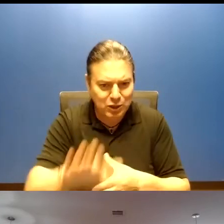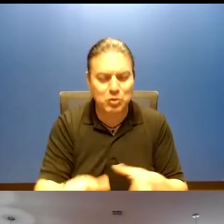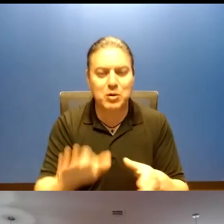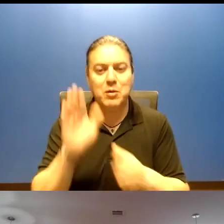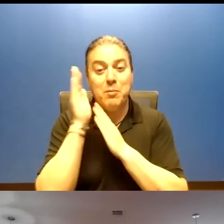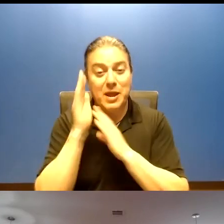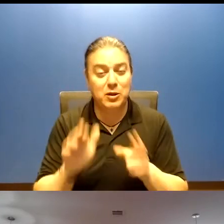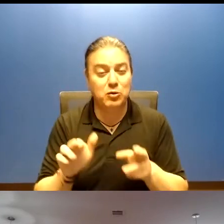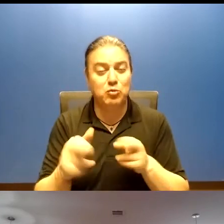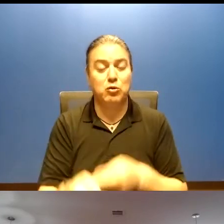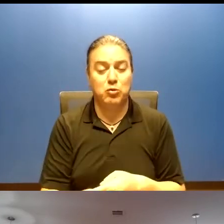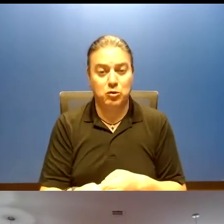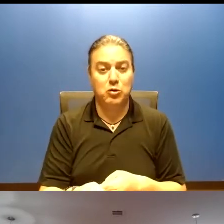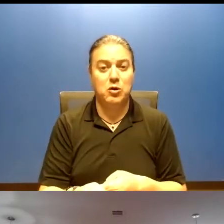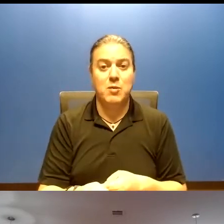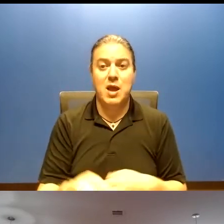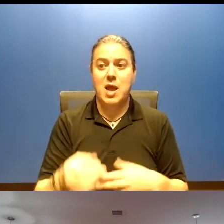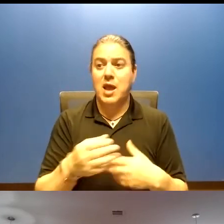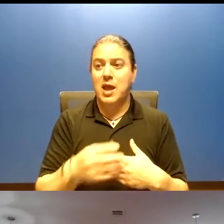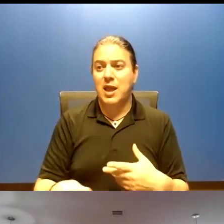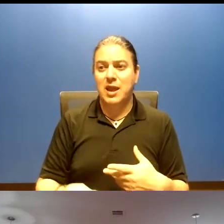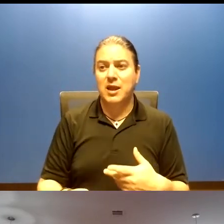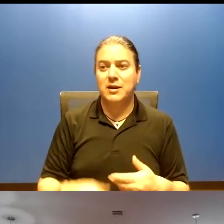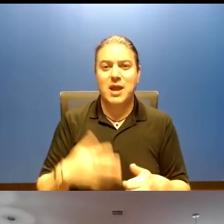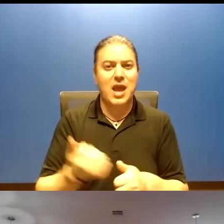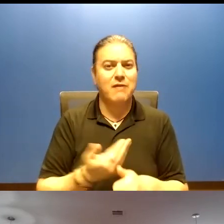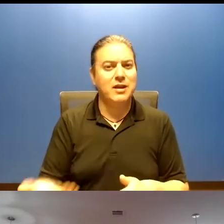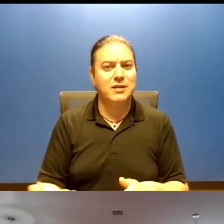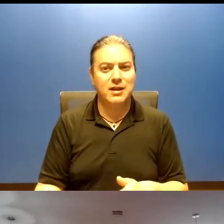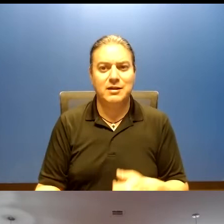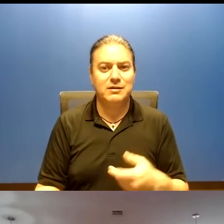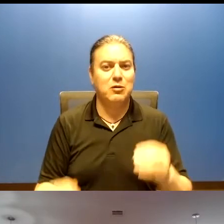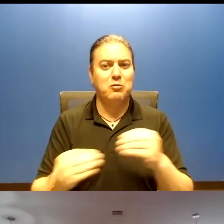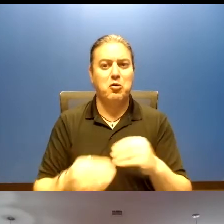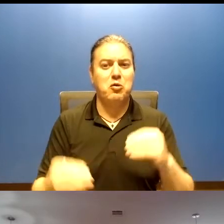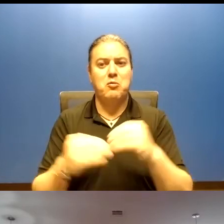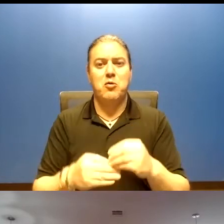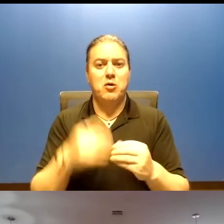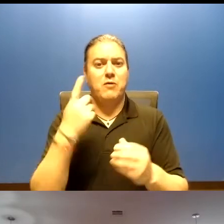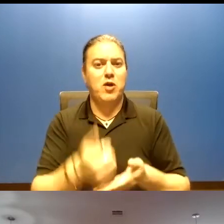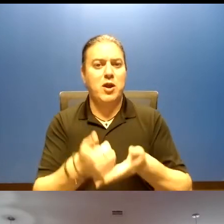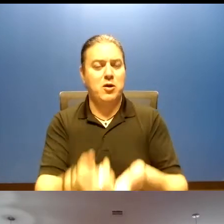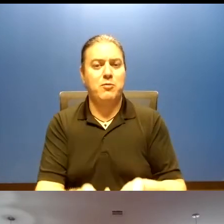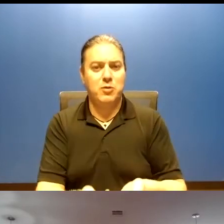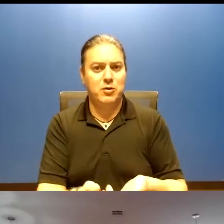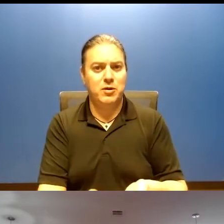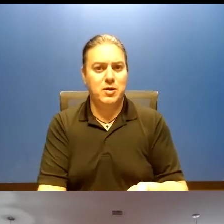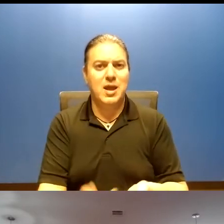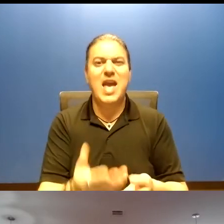and basically all of these extra steps. And if it was life and death, how many seconds are being